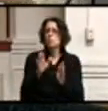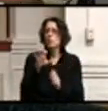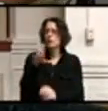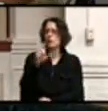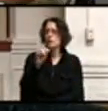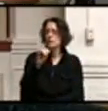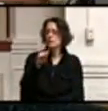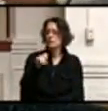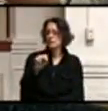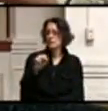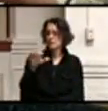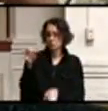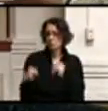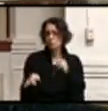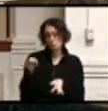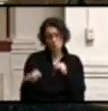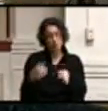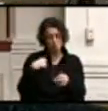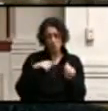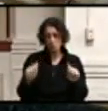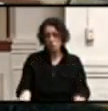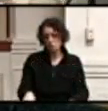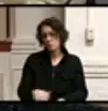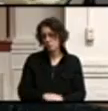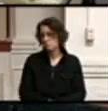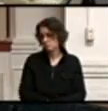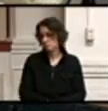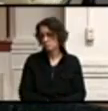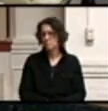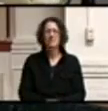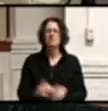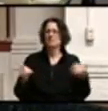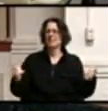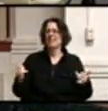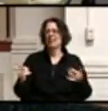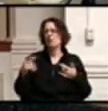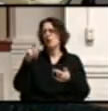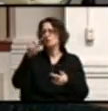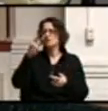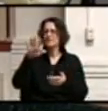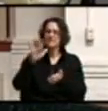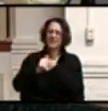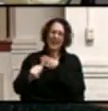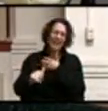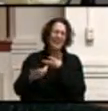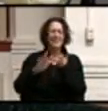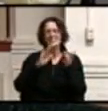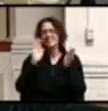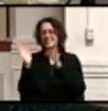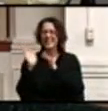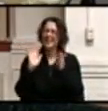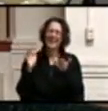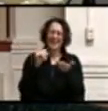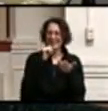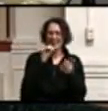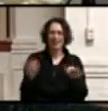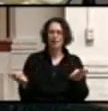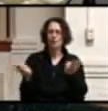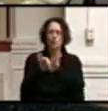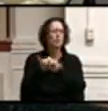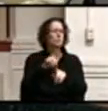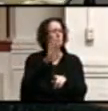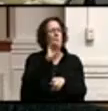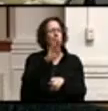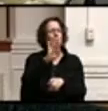rate, it really wouldn't make sense, but once you're up over, I think Bob Fisher's told me once